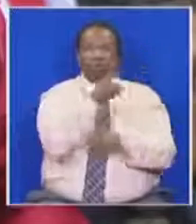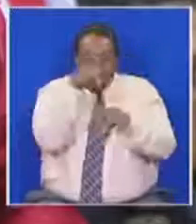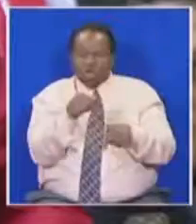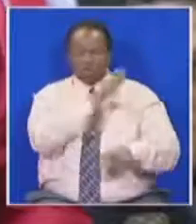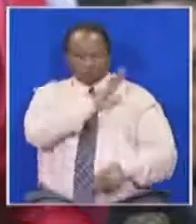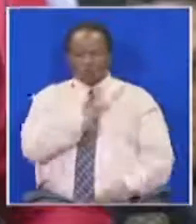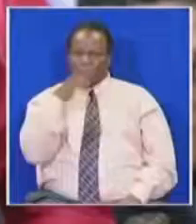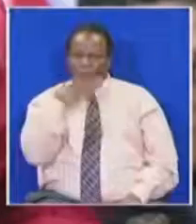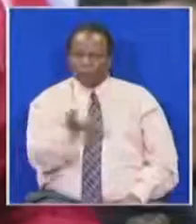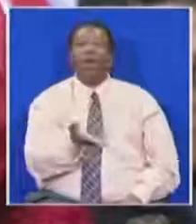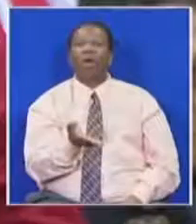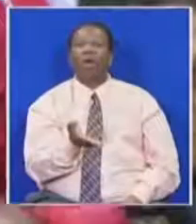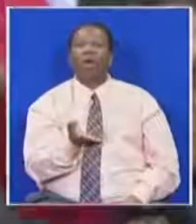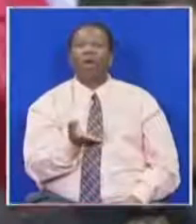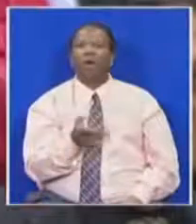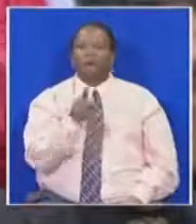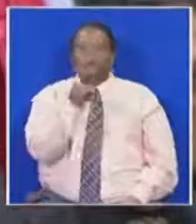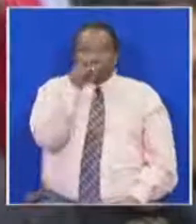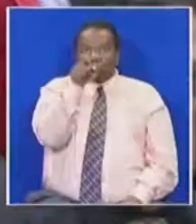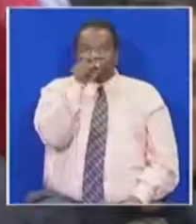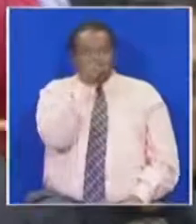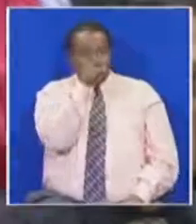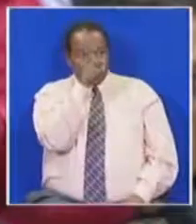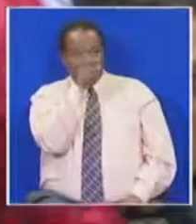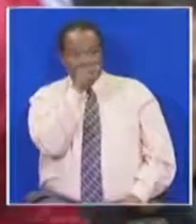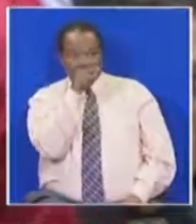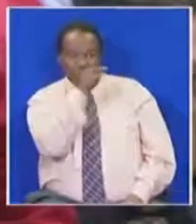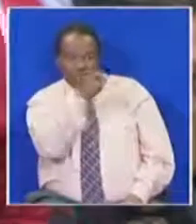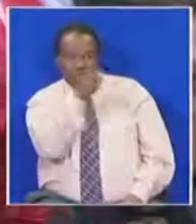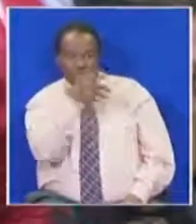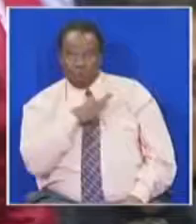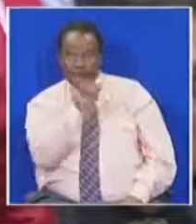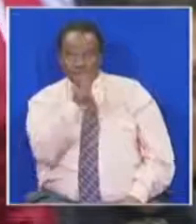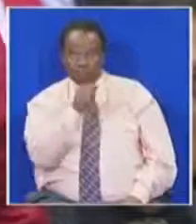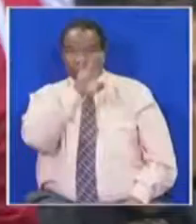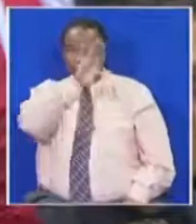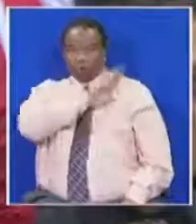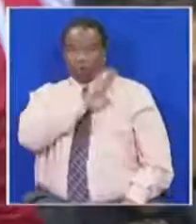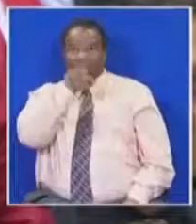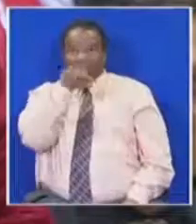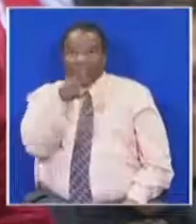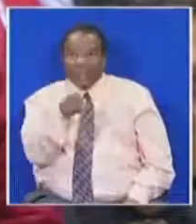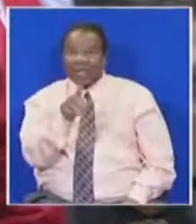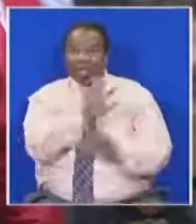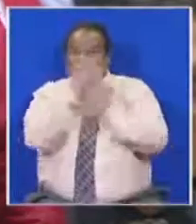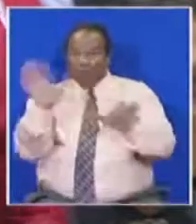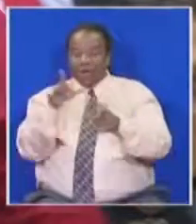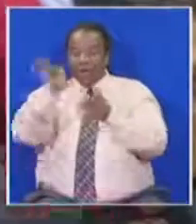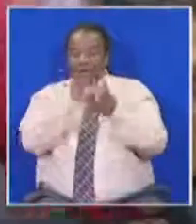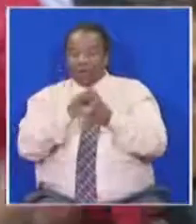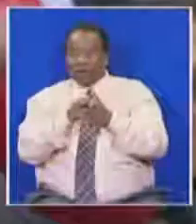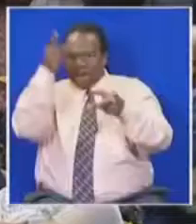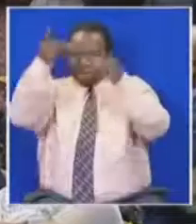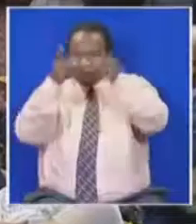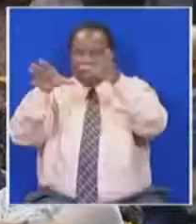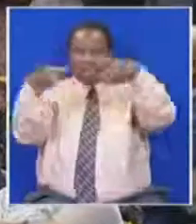order. Here. Here we are. Honorable Malema. You want soldiers to defend Honorable you. Malema. Let soldiers form a political party and Honorable come in. Honorable Malema,